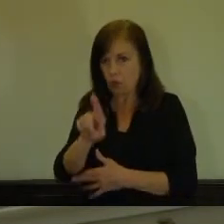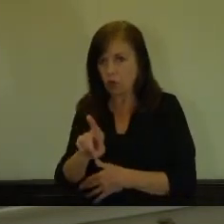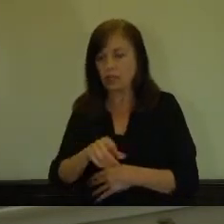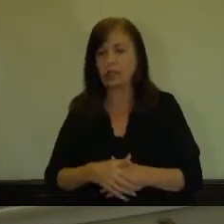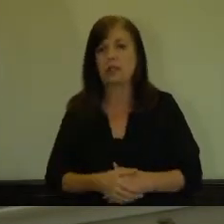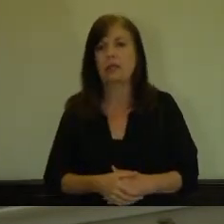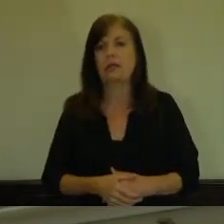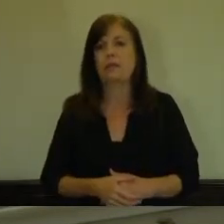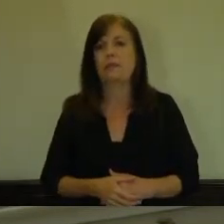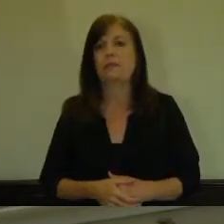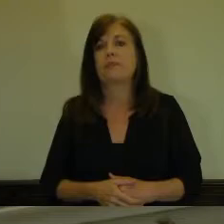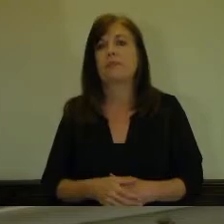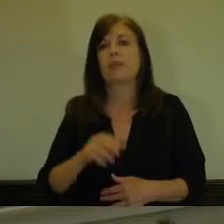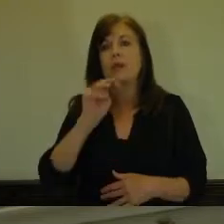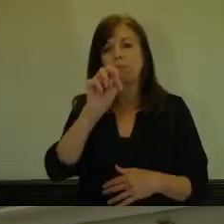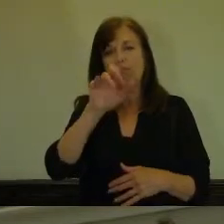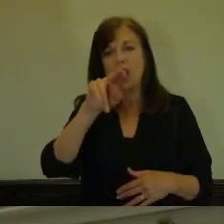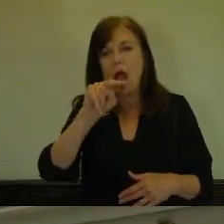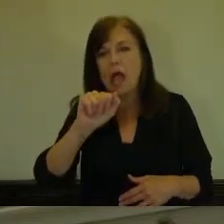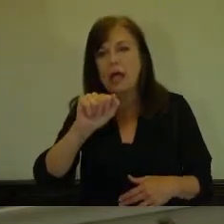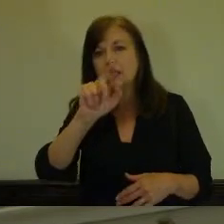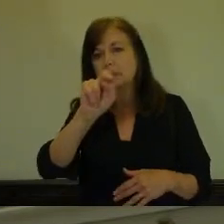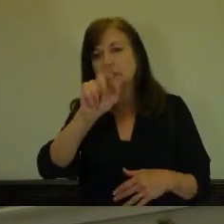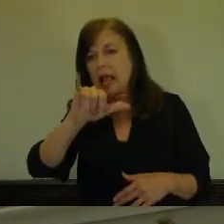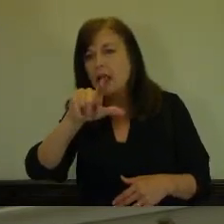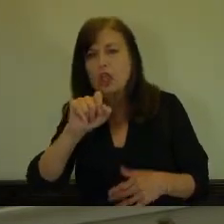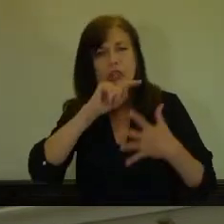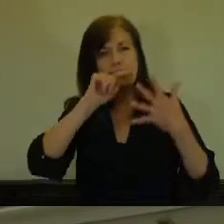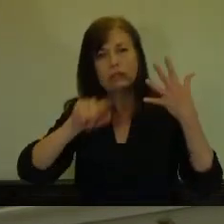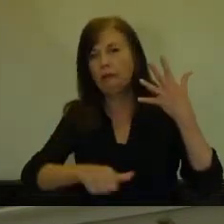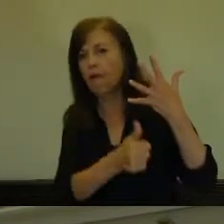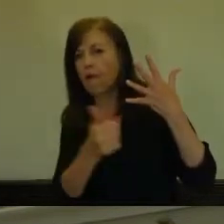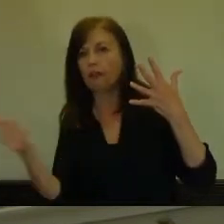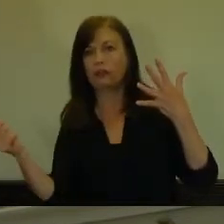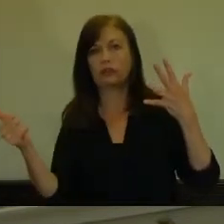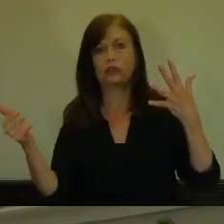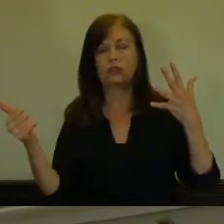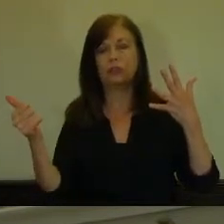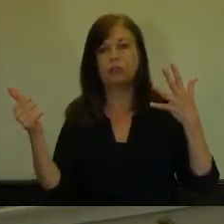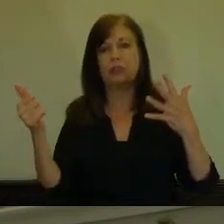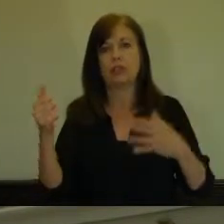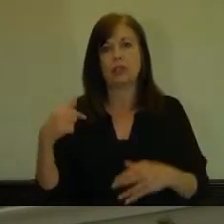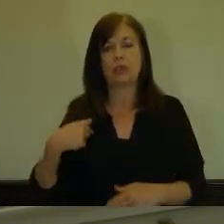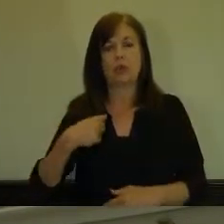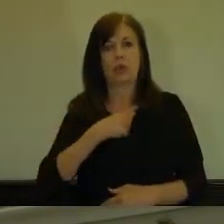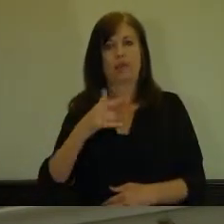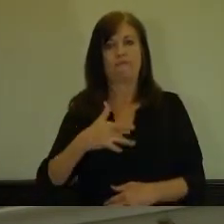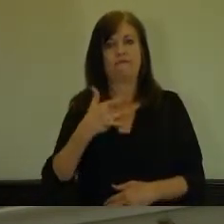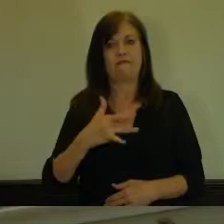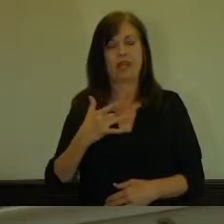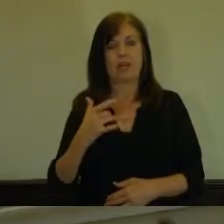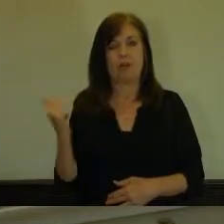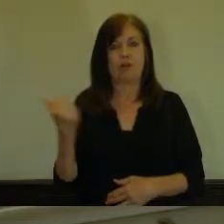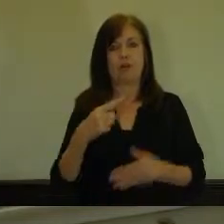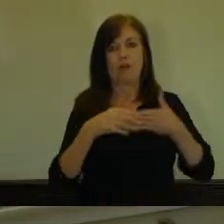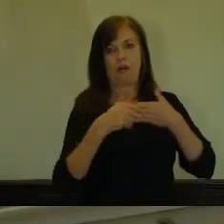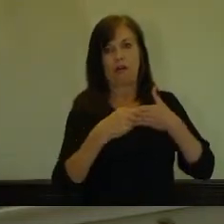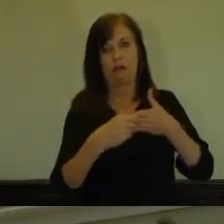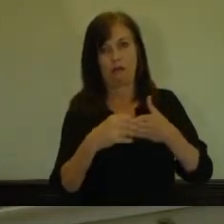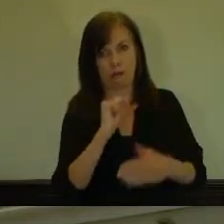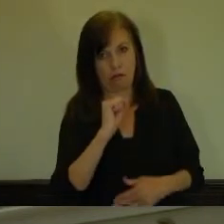Ahmaud Arbery, Breonna Taylor, and so many others, and being led by the same